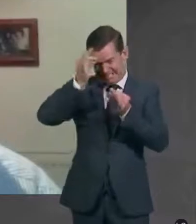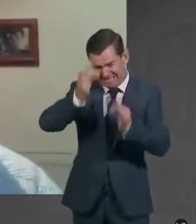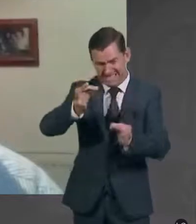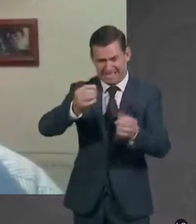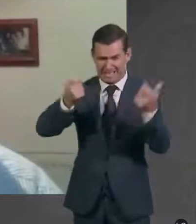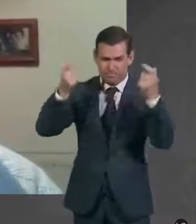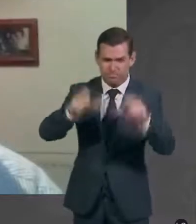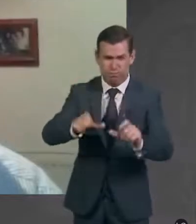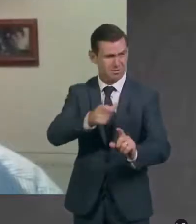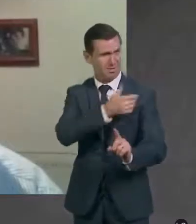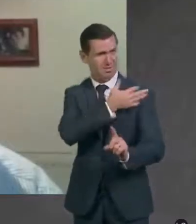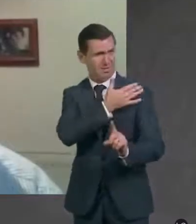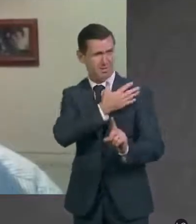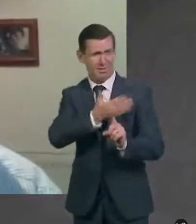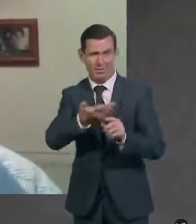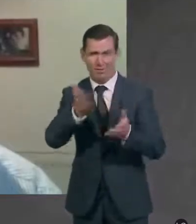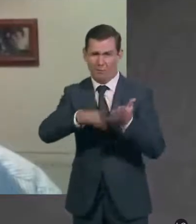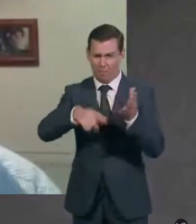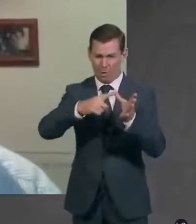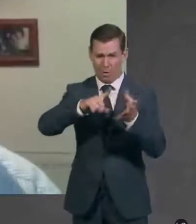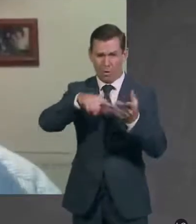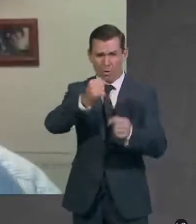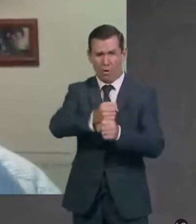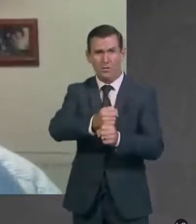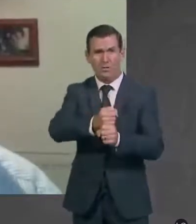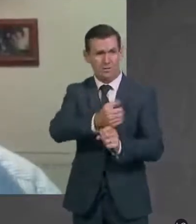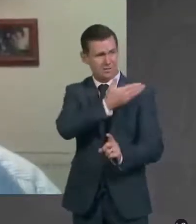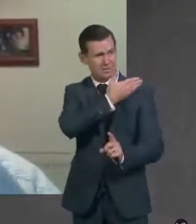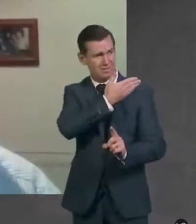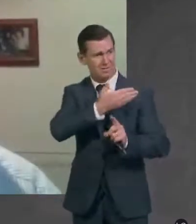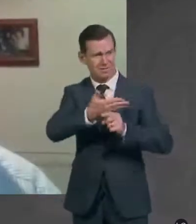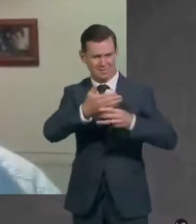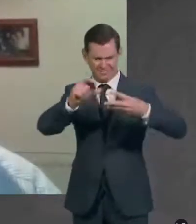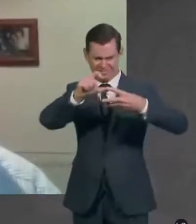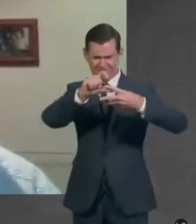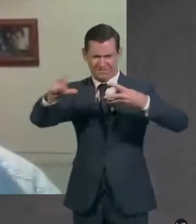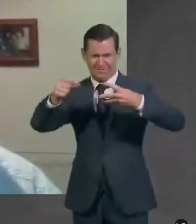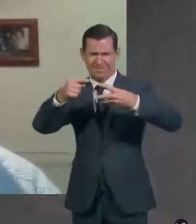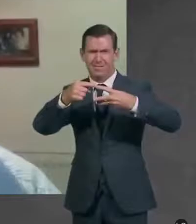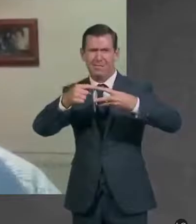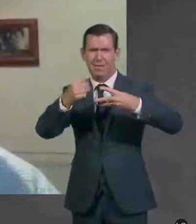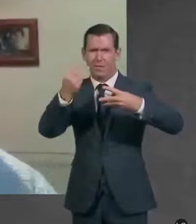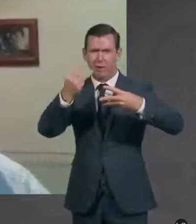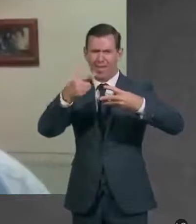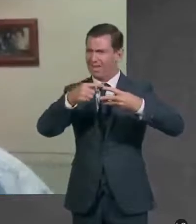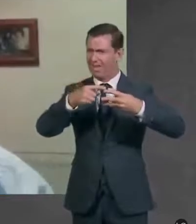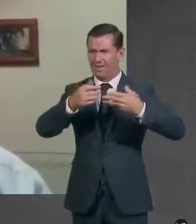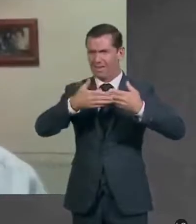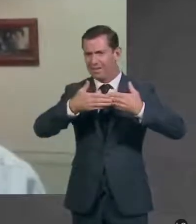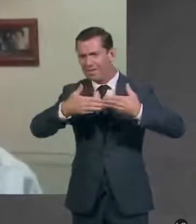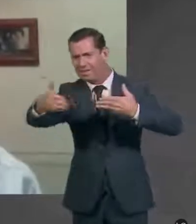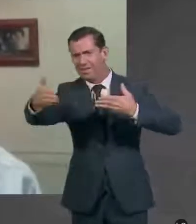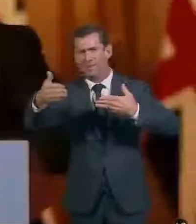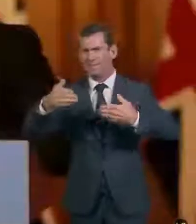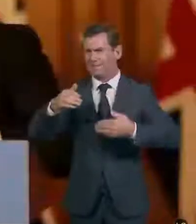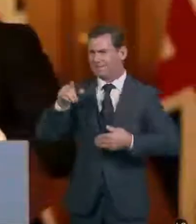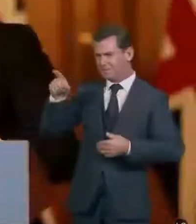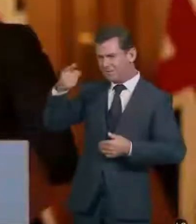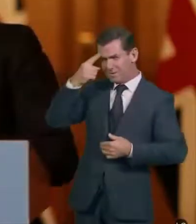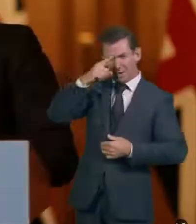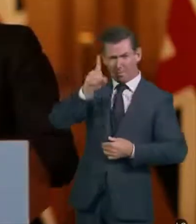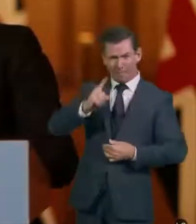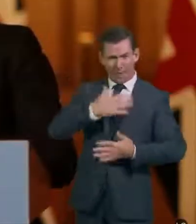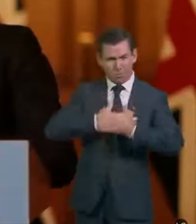this latest Tier 3 is going to take? And how long do you think people can put up with it? Well, Bill,